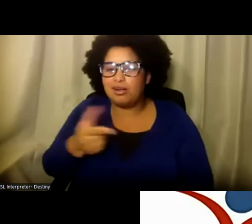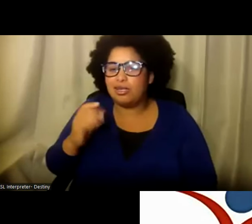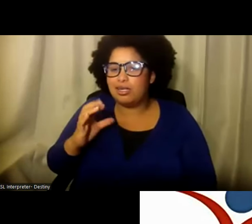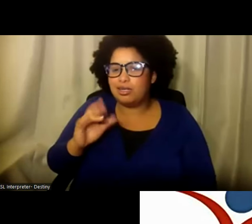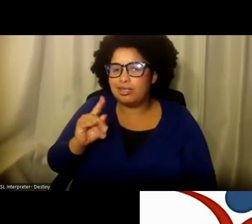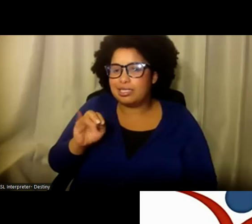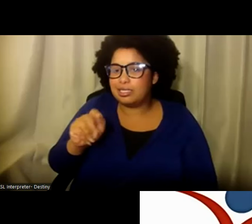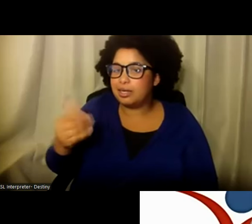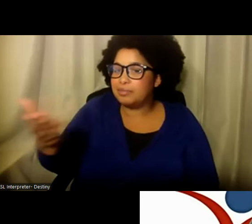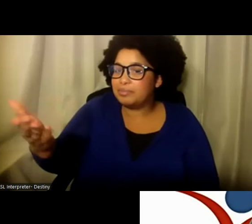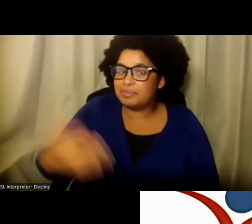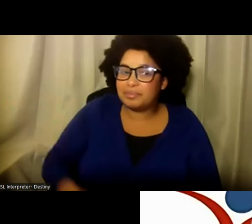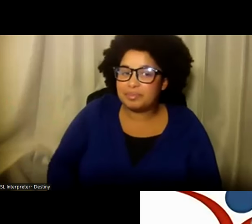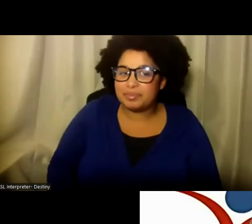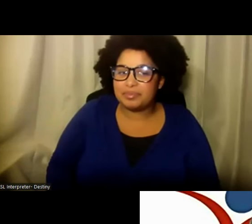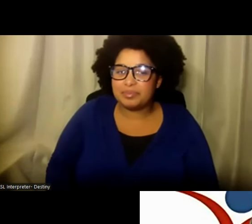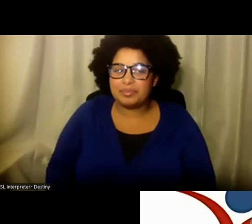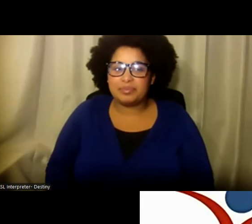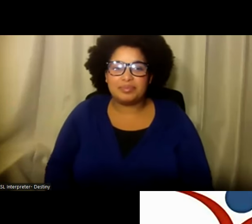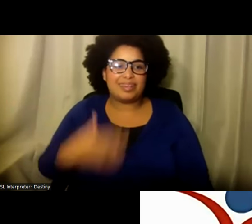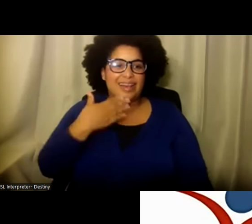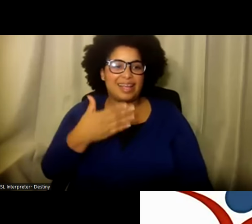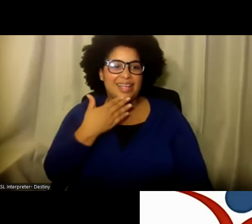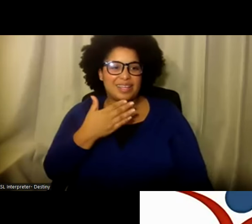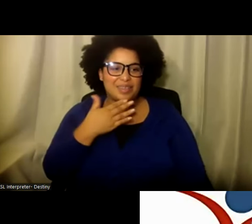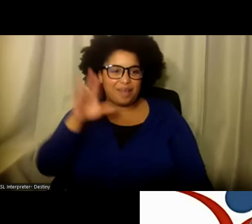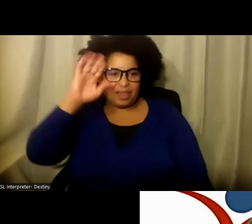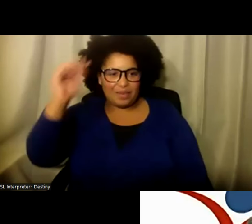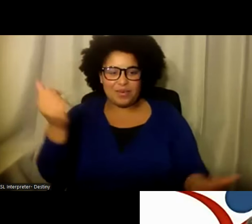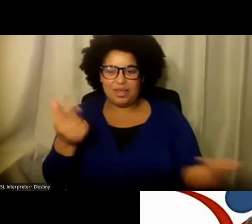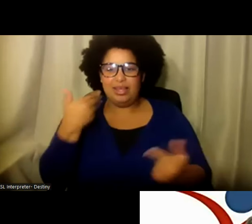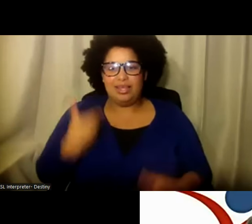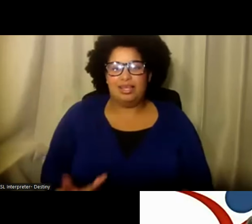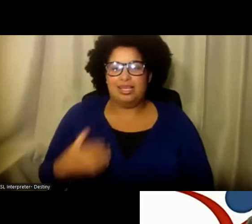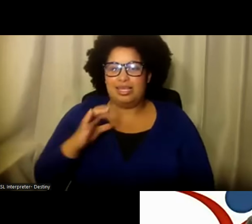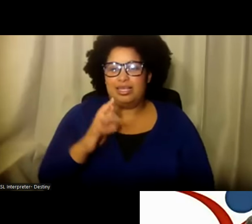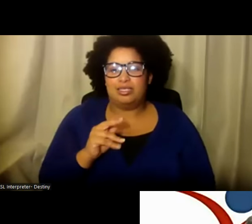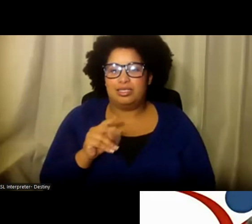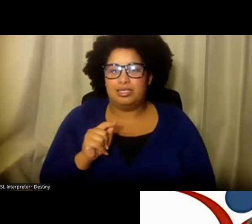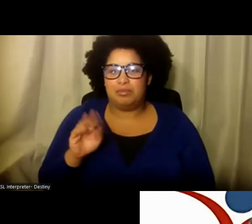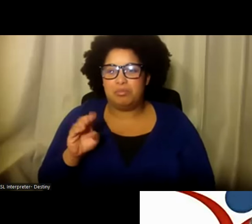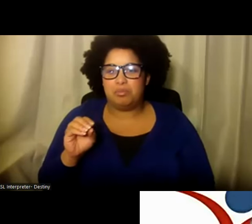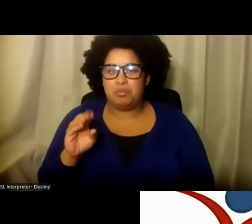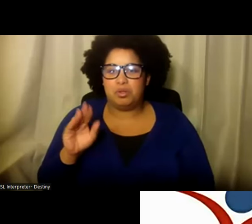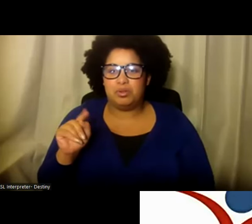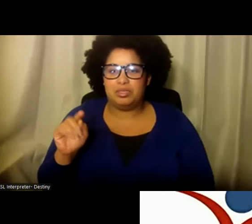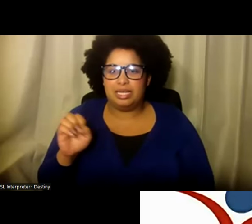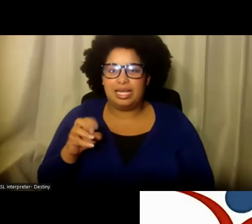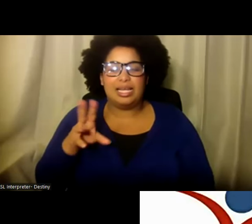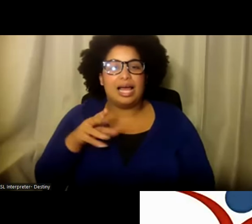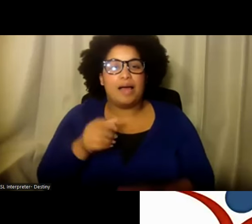the conversation. Thank you. Hello, everyone. Yes, my name is Christina Boutte, and I'm with Into